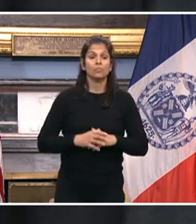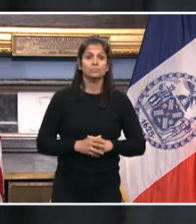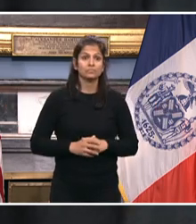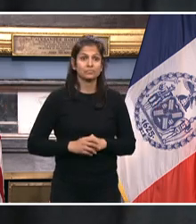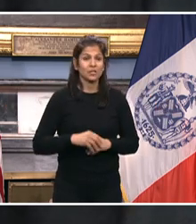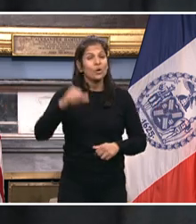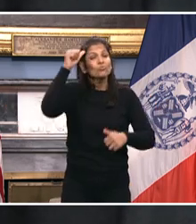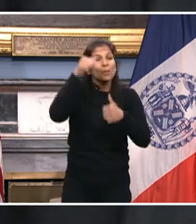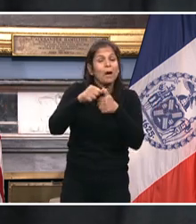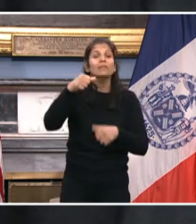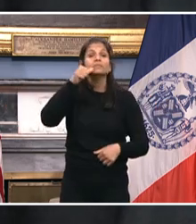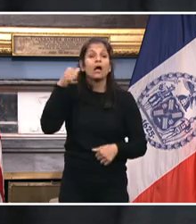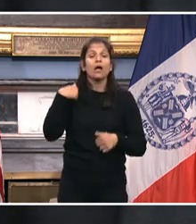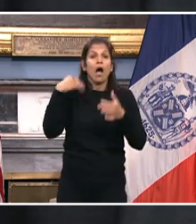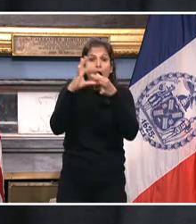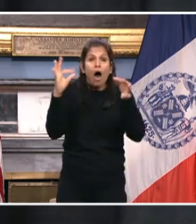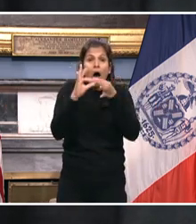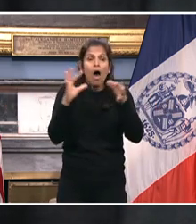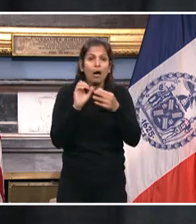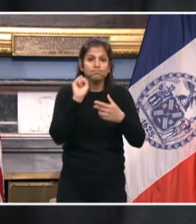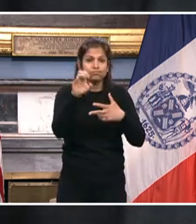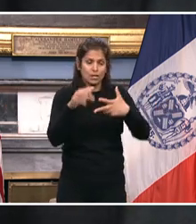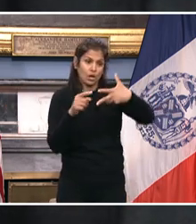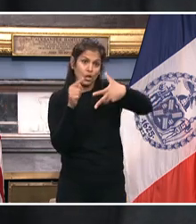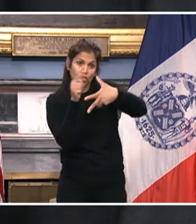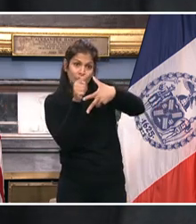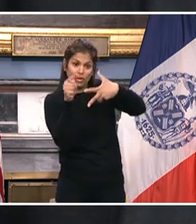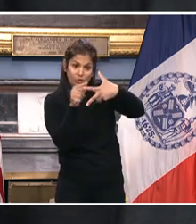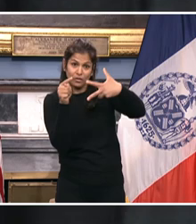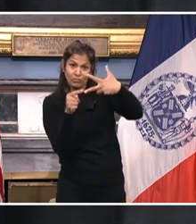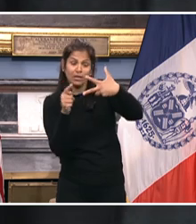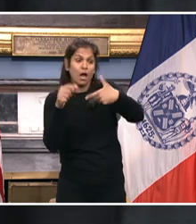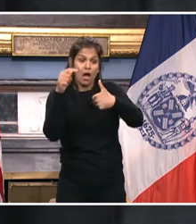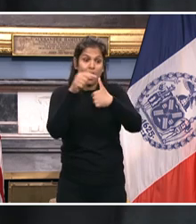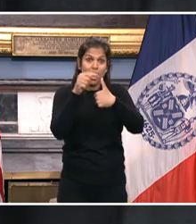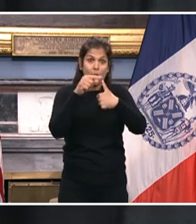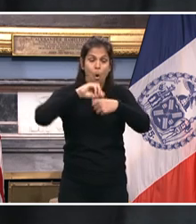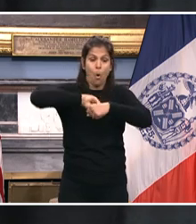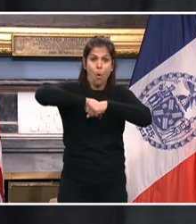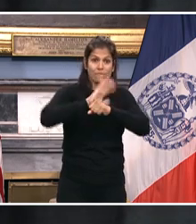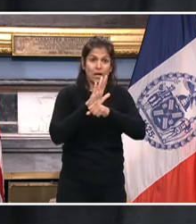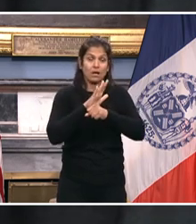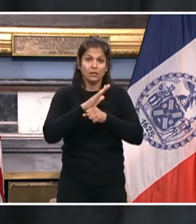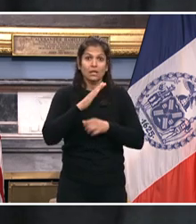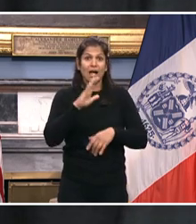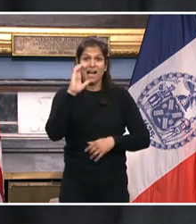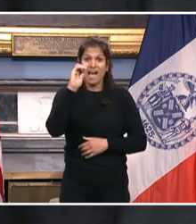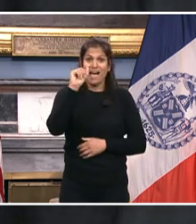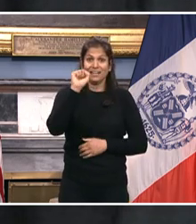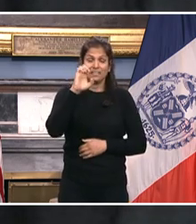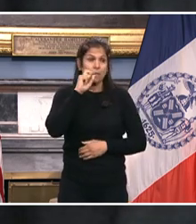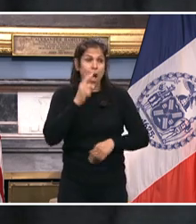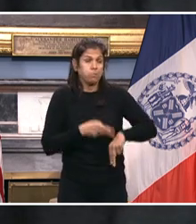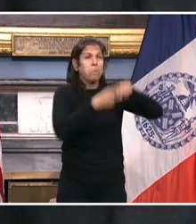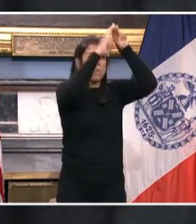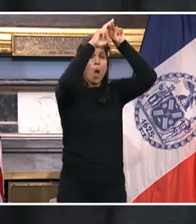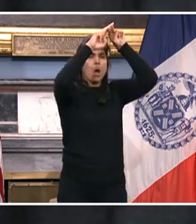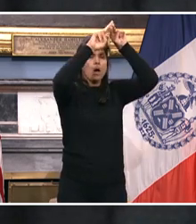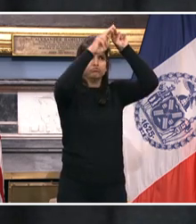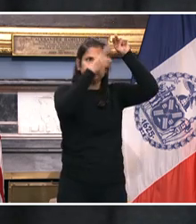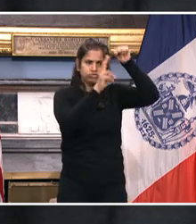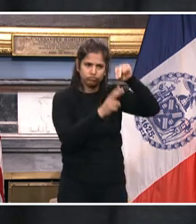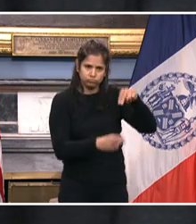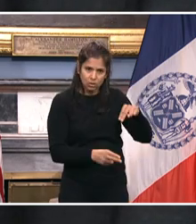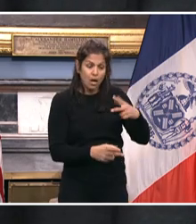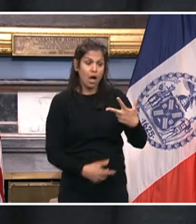talk about some changes and restrictions, but only changes. It's not like on-off switch. It's like careful, smart changes, always